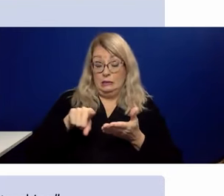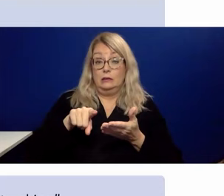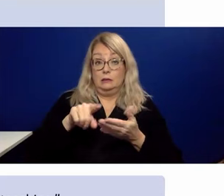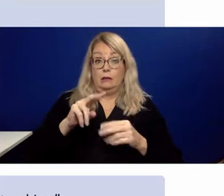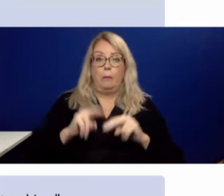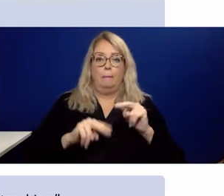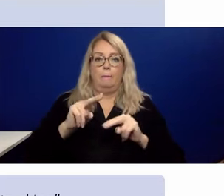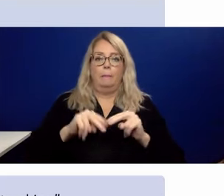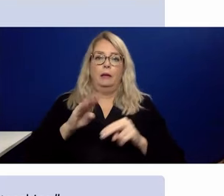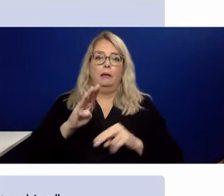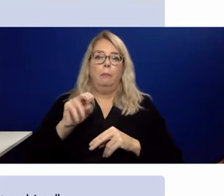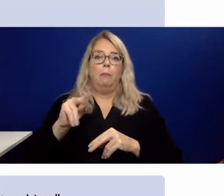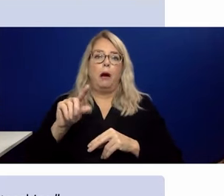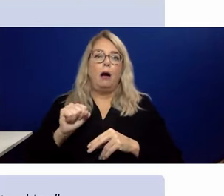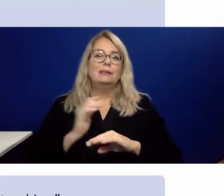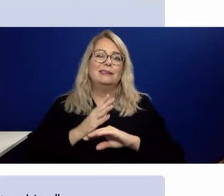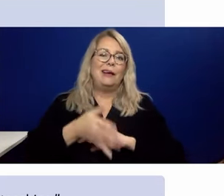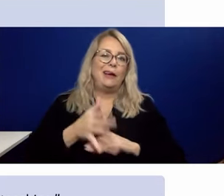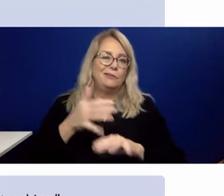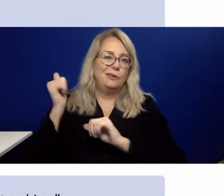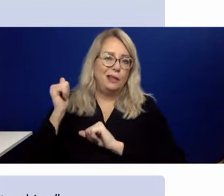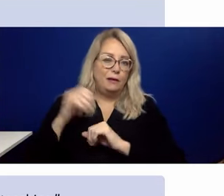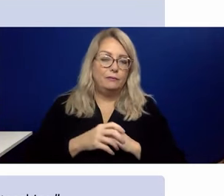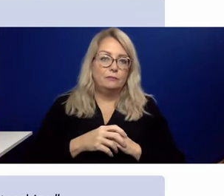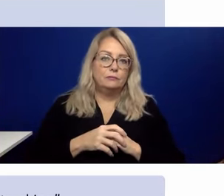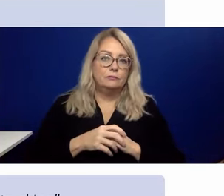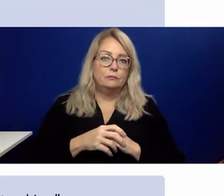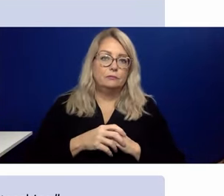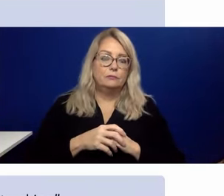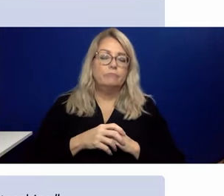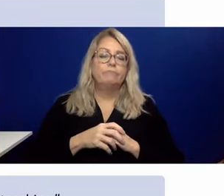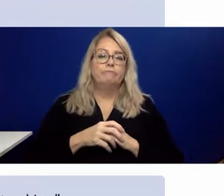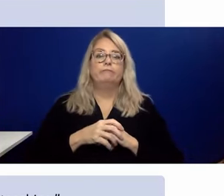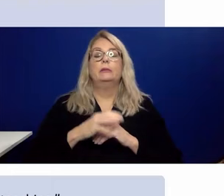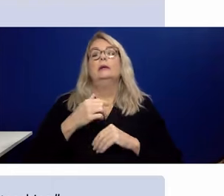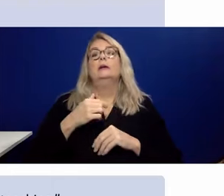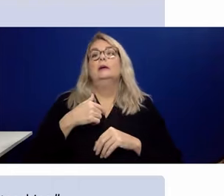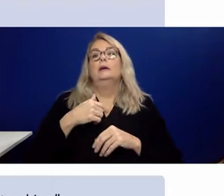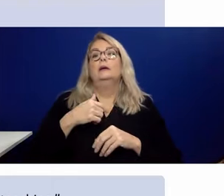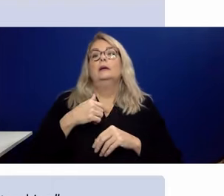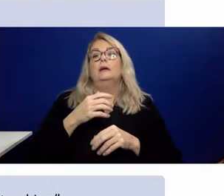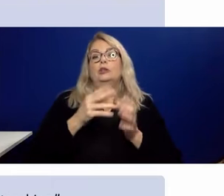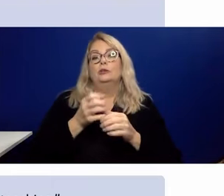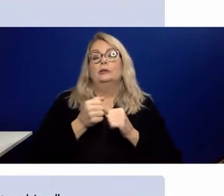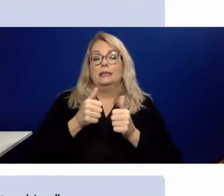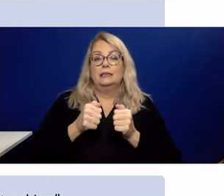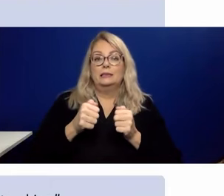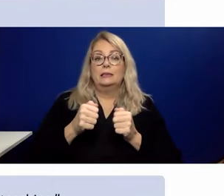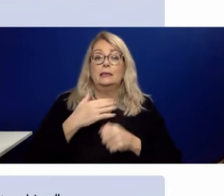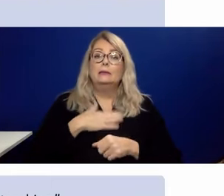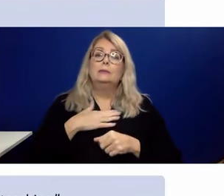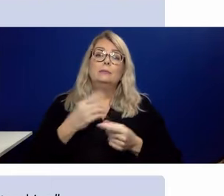even after they left. They get texts from patients, please come by, I've made some muffins. Other nurses will say, I've